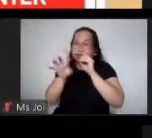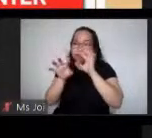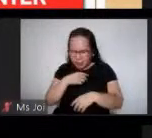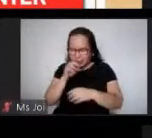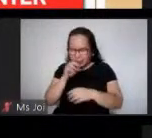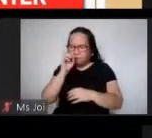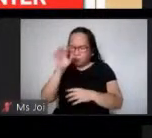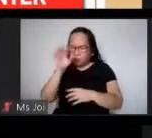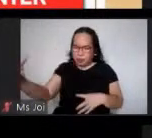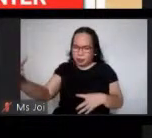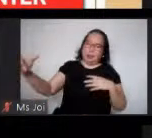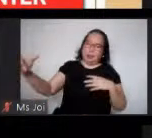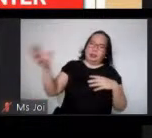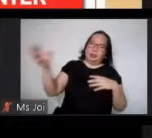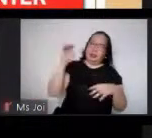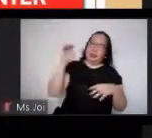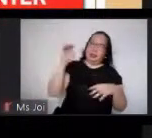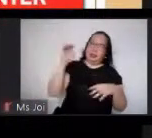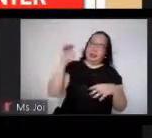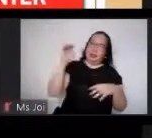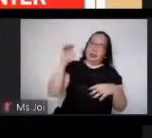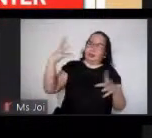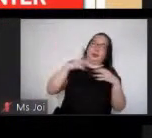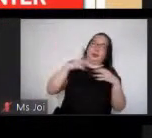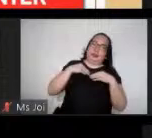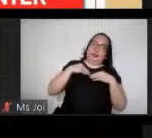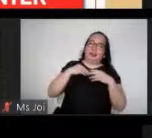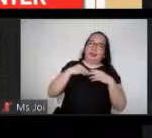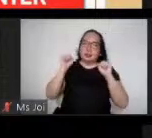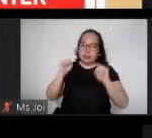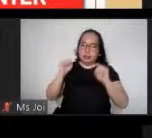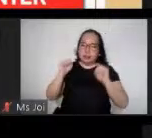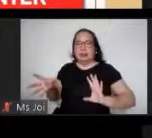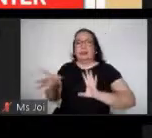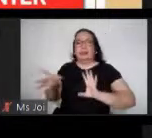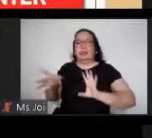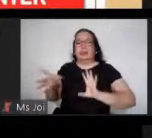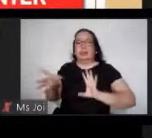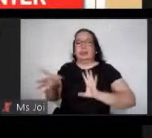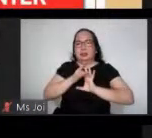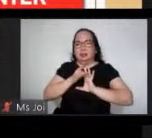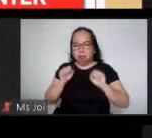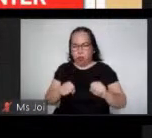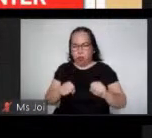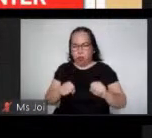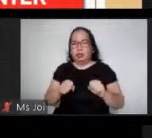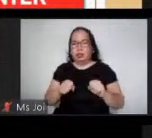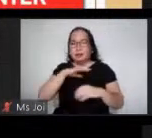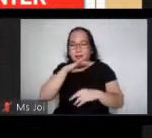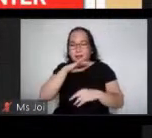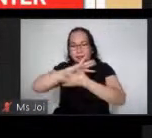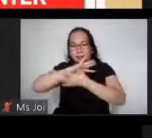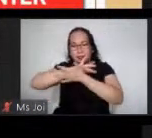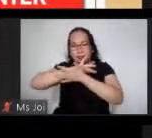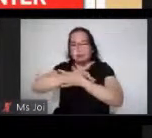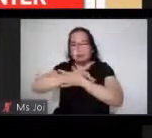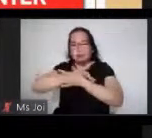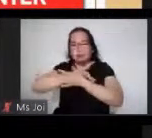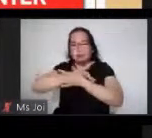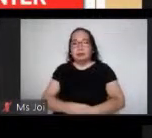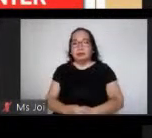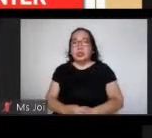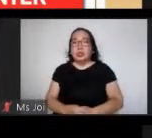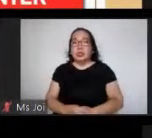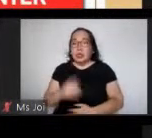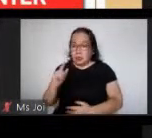mga or umubo, maaaring effect dito sa virus. So, syempre, ang ina-avoid din natin contact sa